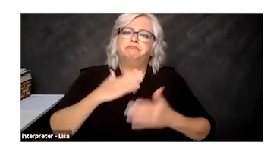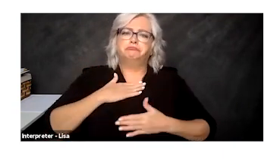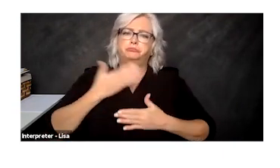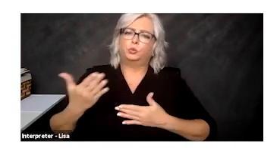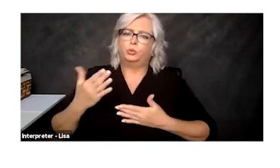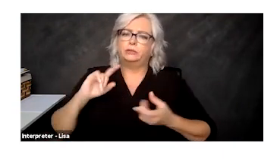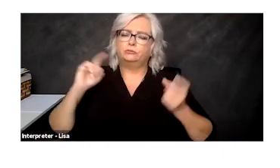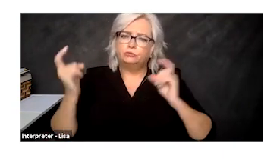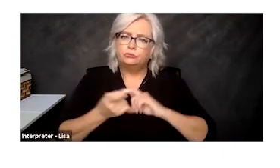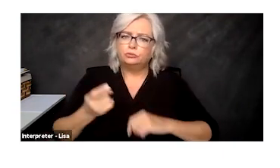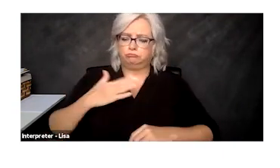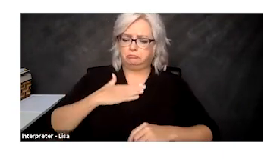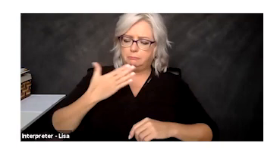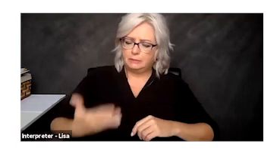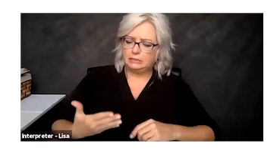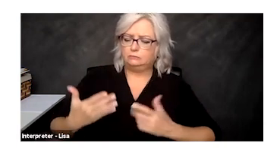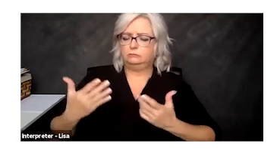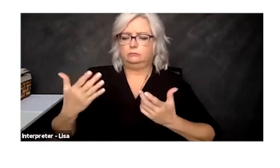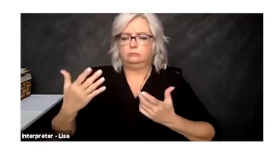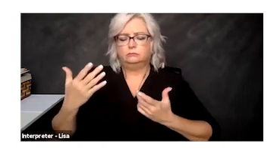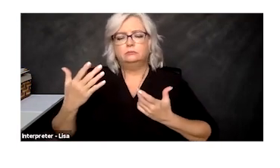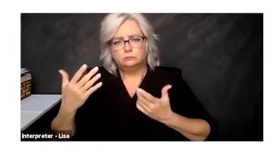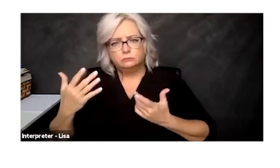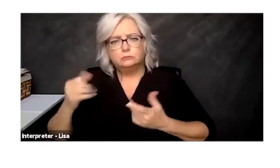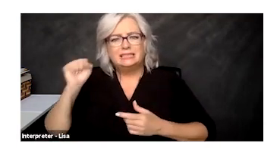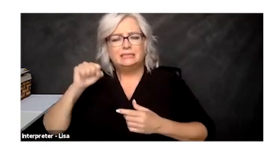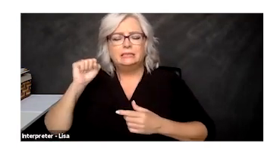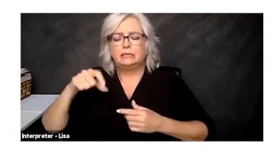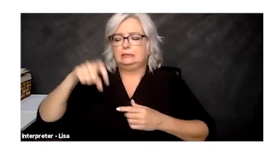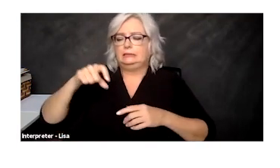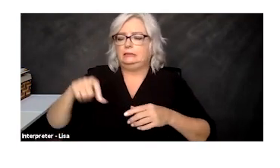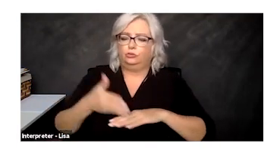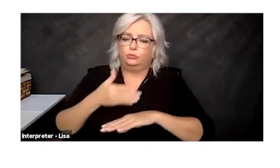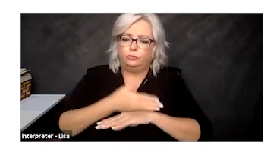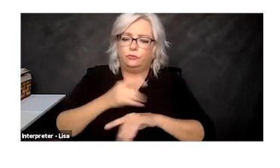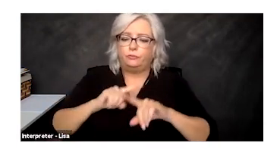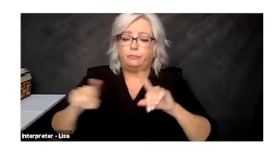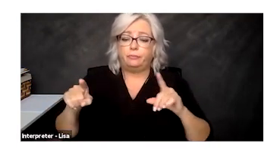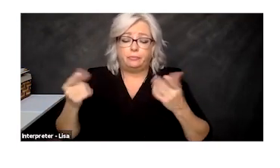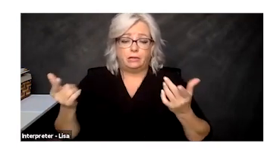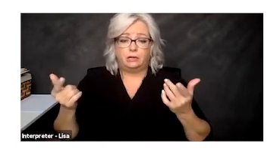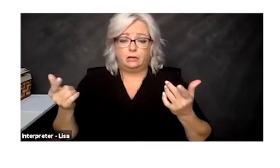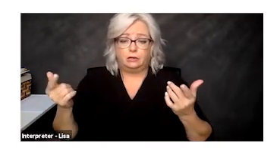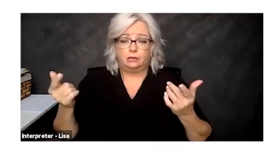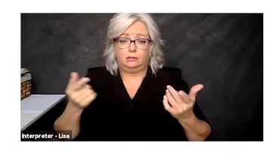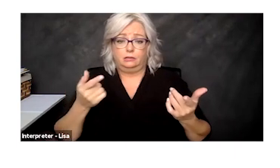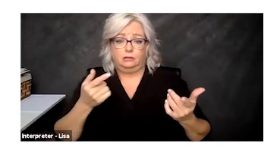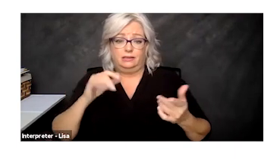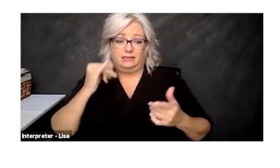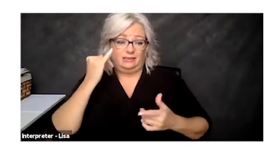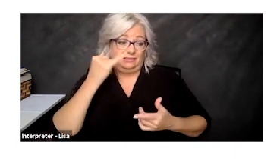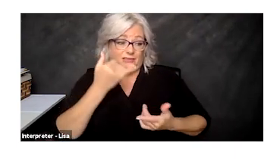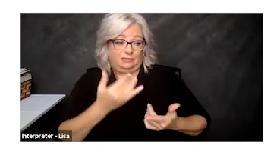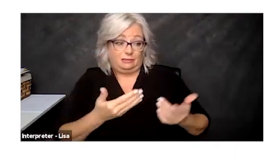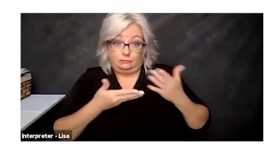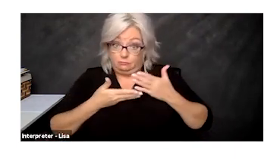have a problem. We know we have to do something about it. But when there are actual solutions in front of them, they may be like, well, this is the way